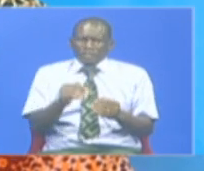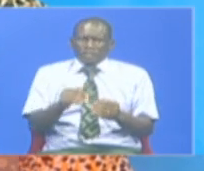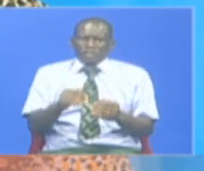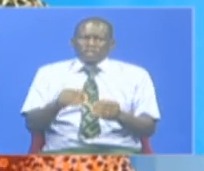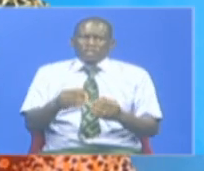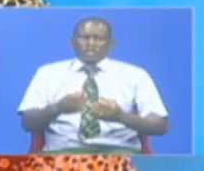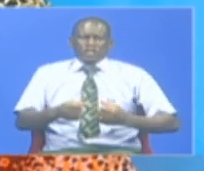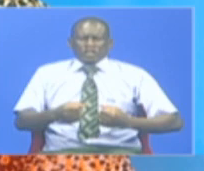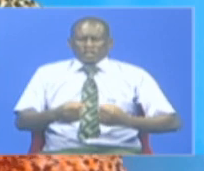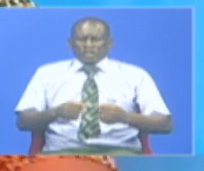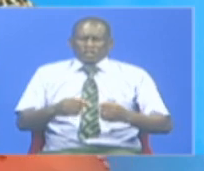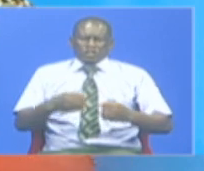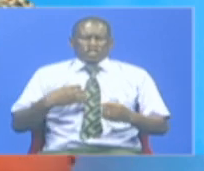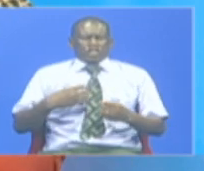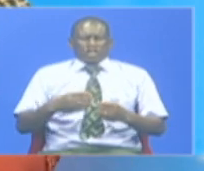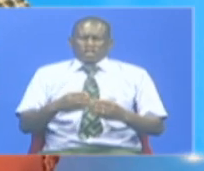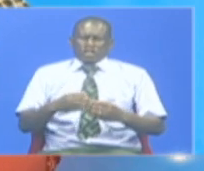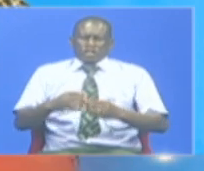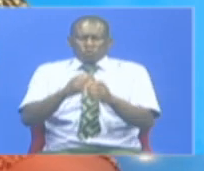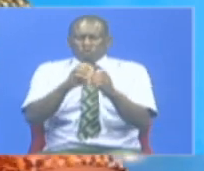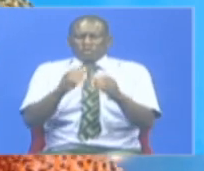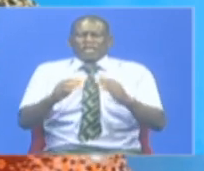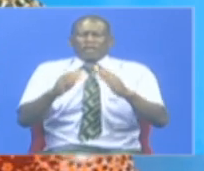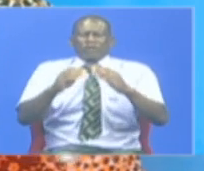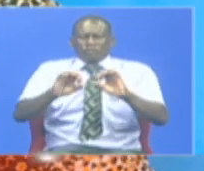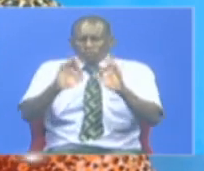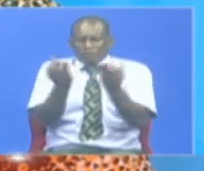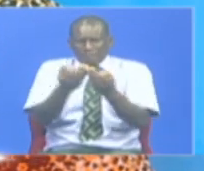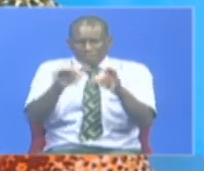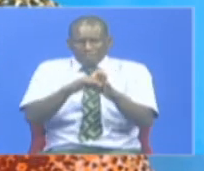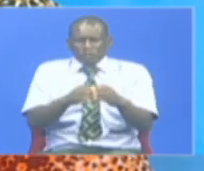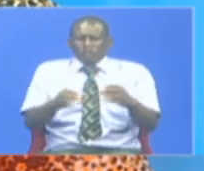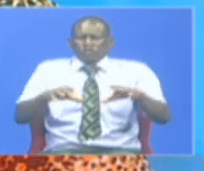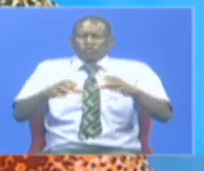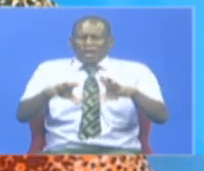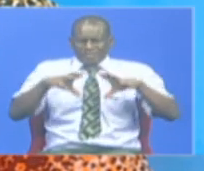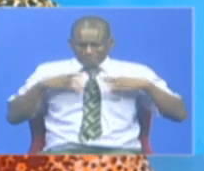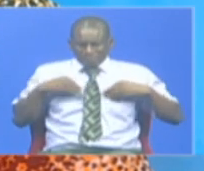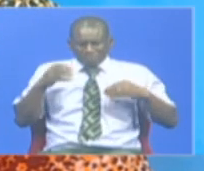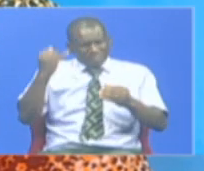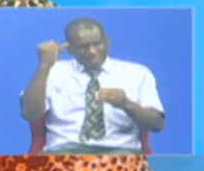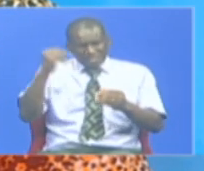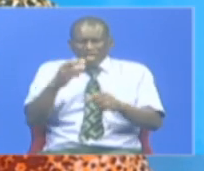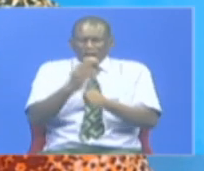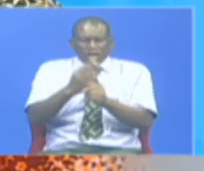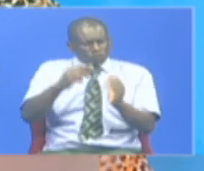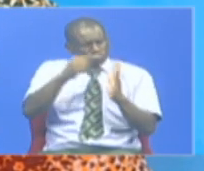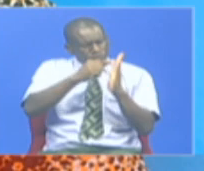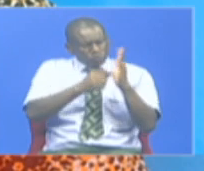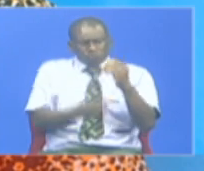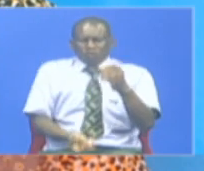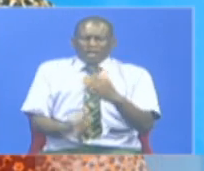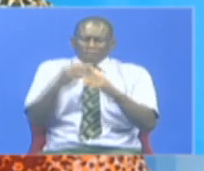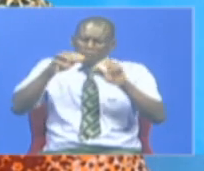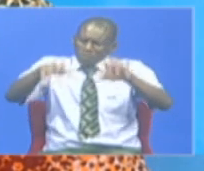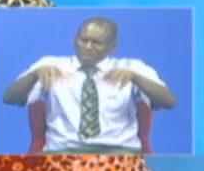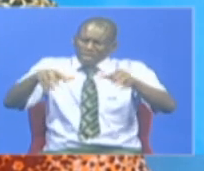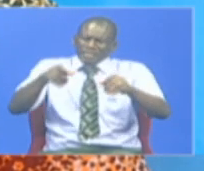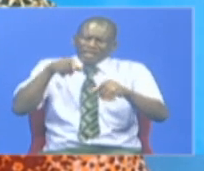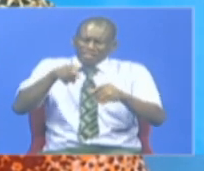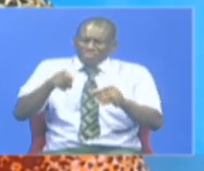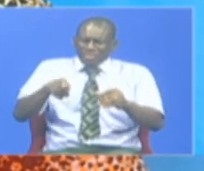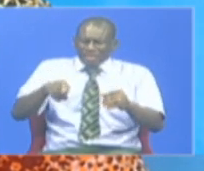abled household to take up this initiative and use guidelines to set up gardens upon their